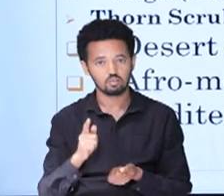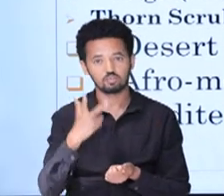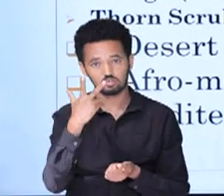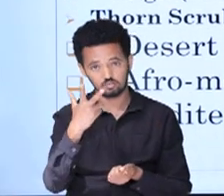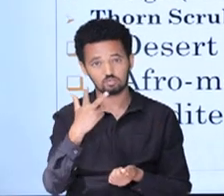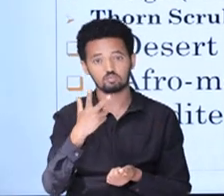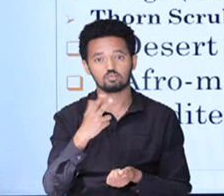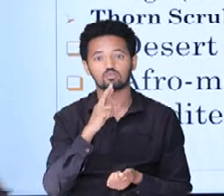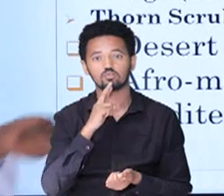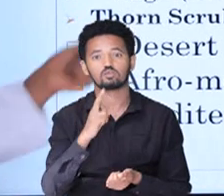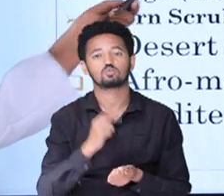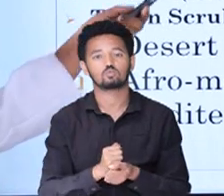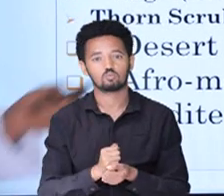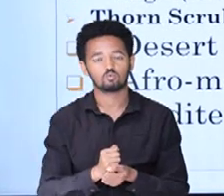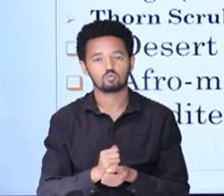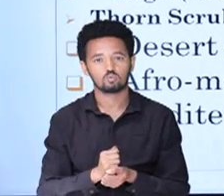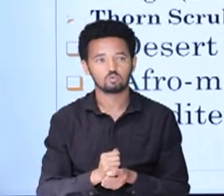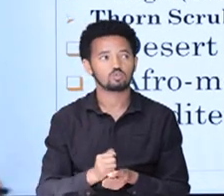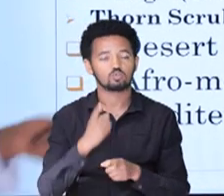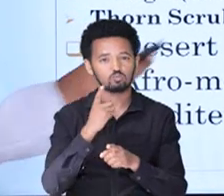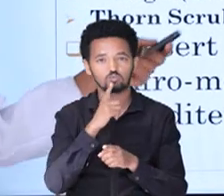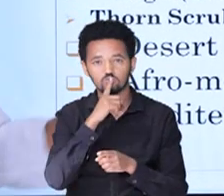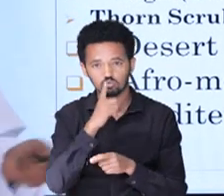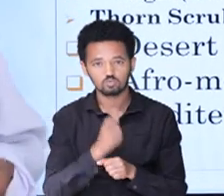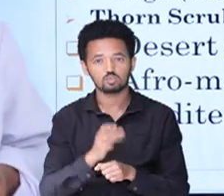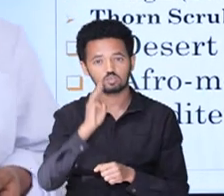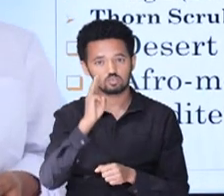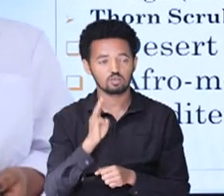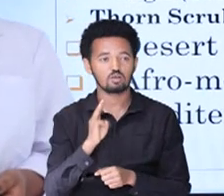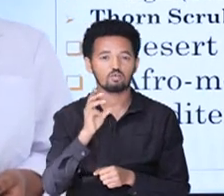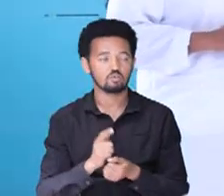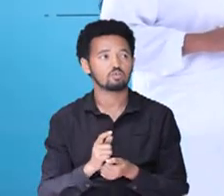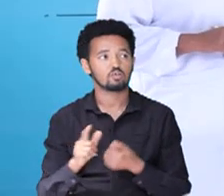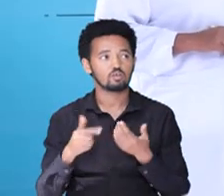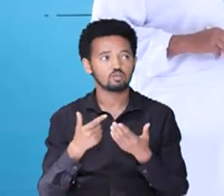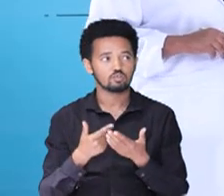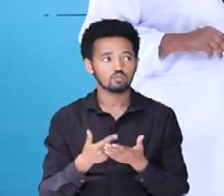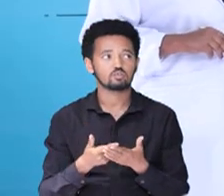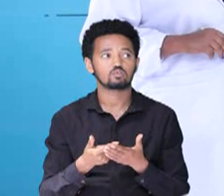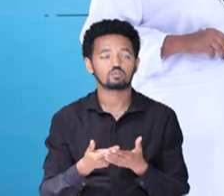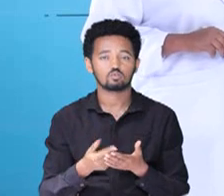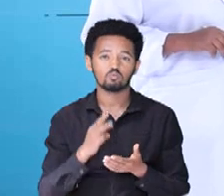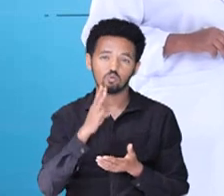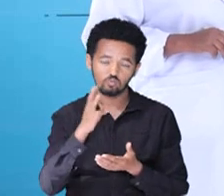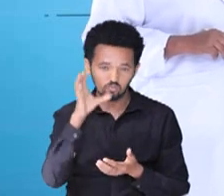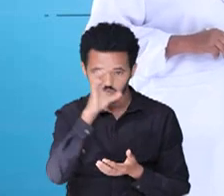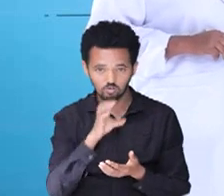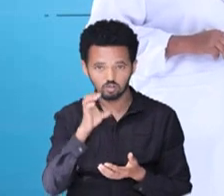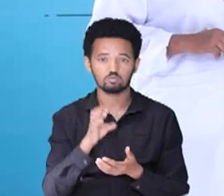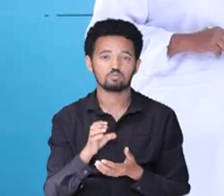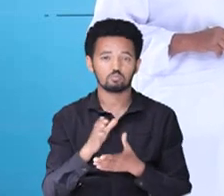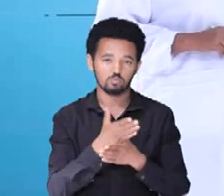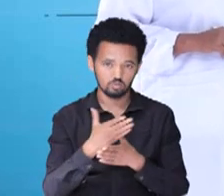are wet savanna, true savanna, and dry savanna. The wet savanna is found